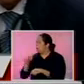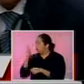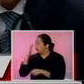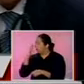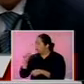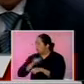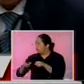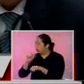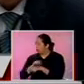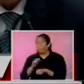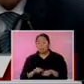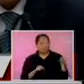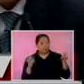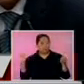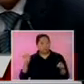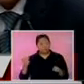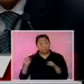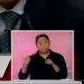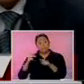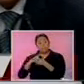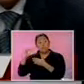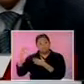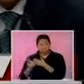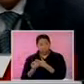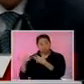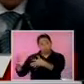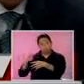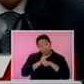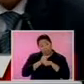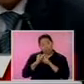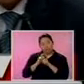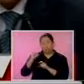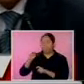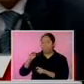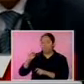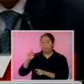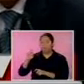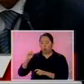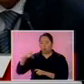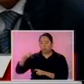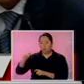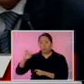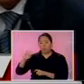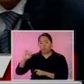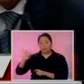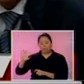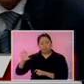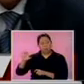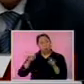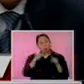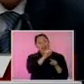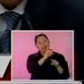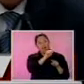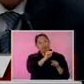over from Metro Pacific when Ayala Land came back into Bonifacio Global City. And this